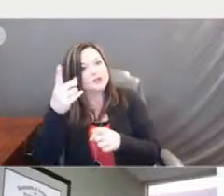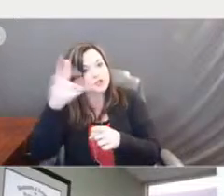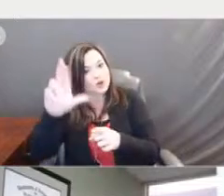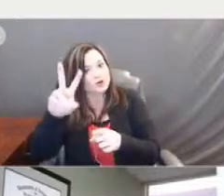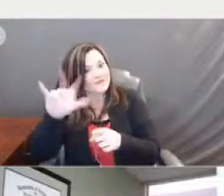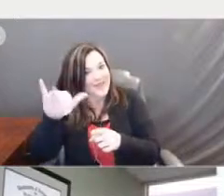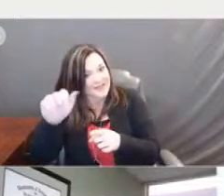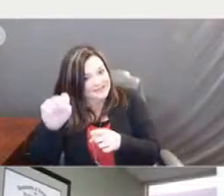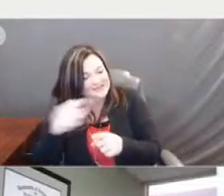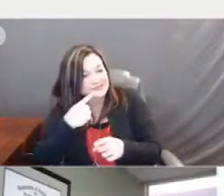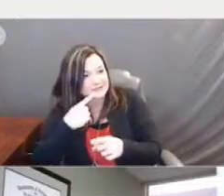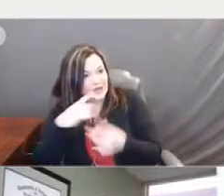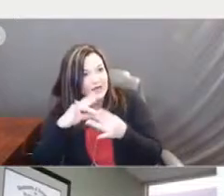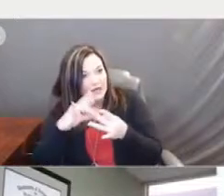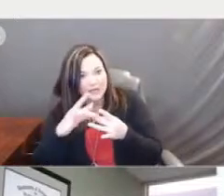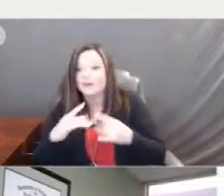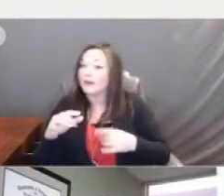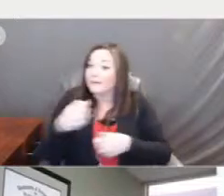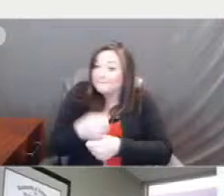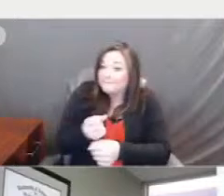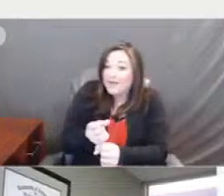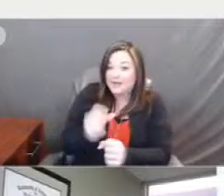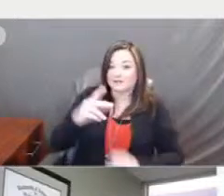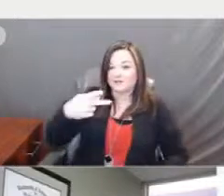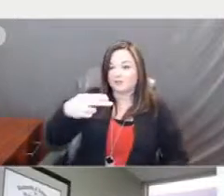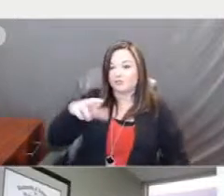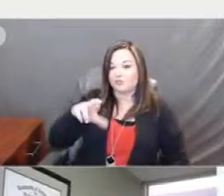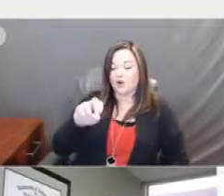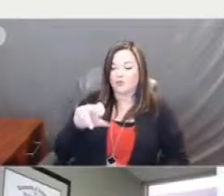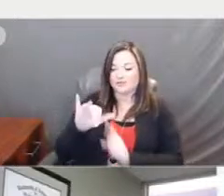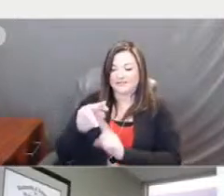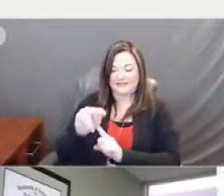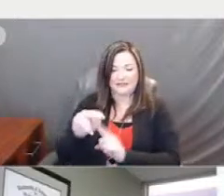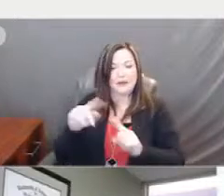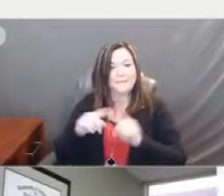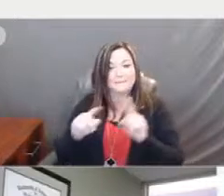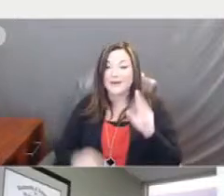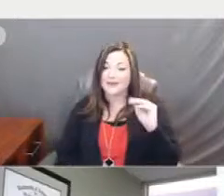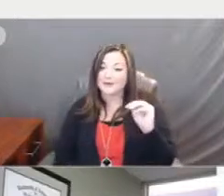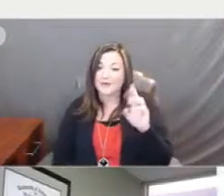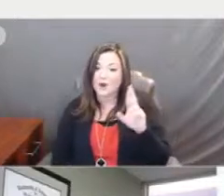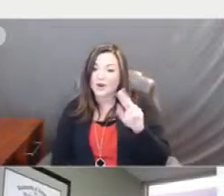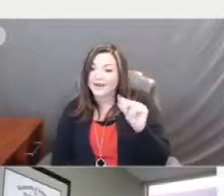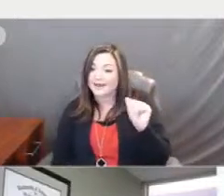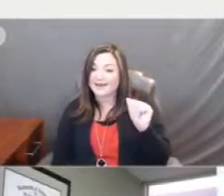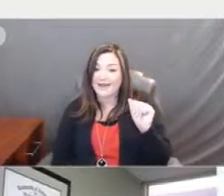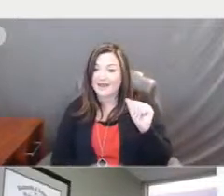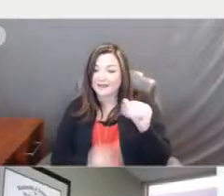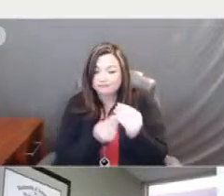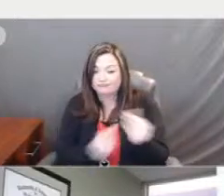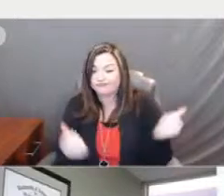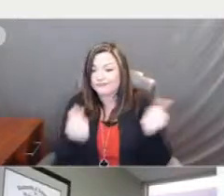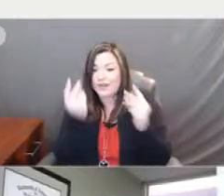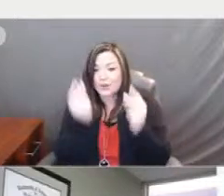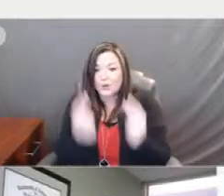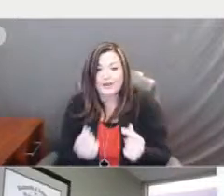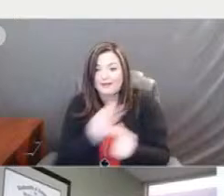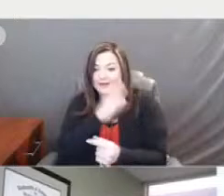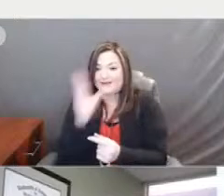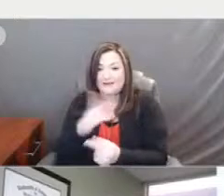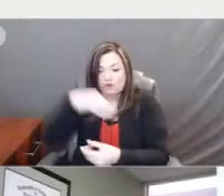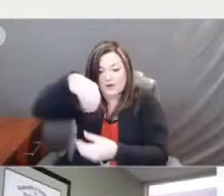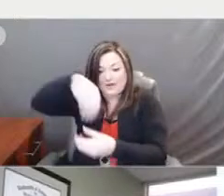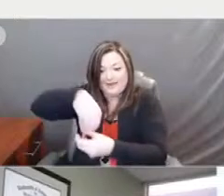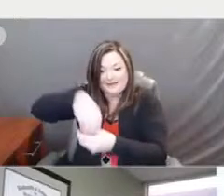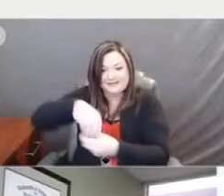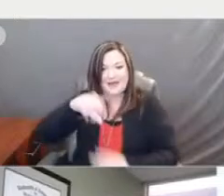and it makes that protein. But then the mRNA gets degraded very quickly. It never goes into the nucleus of the cell